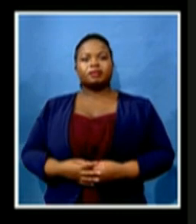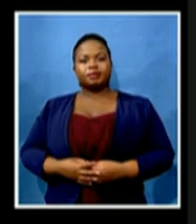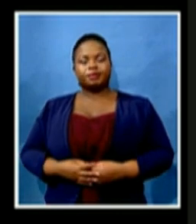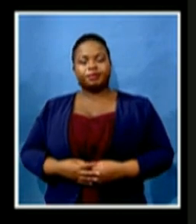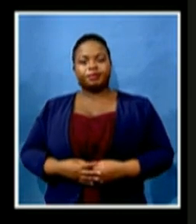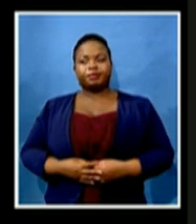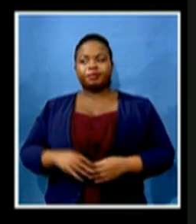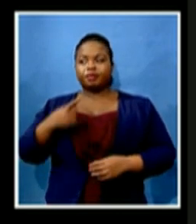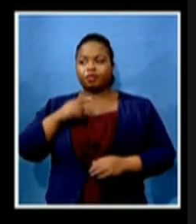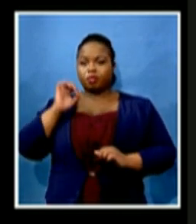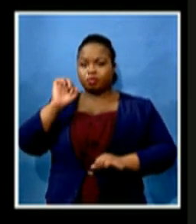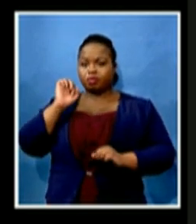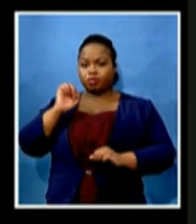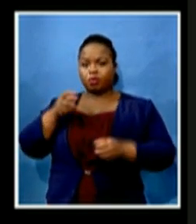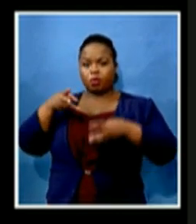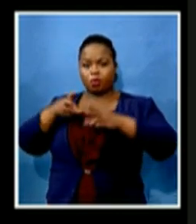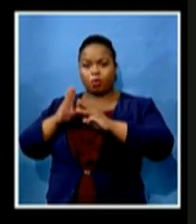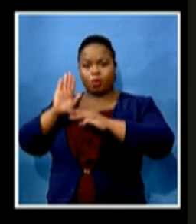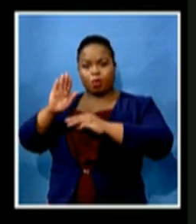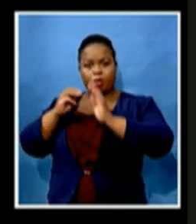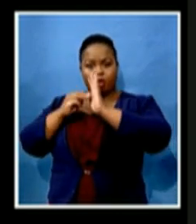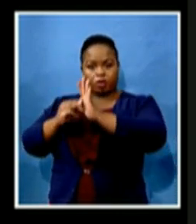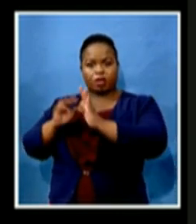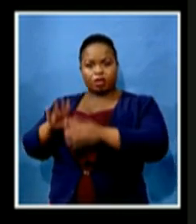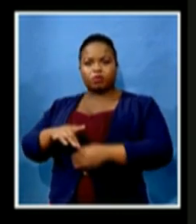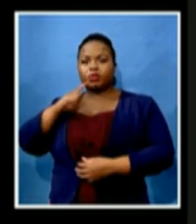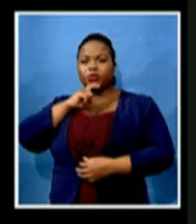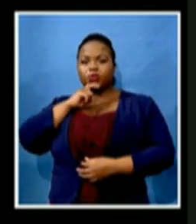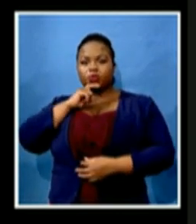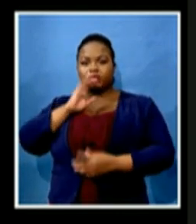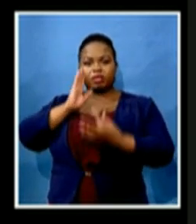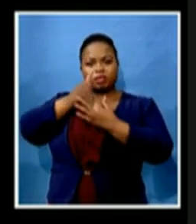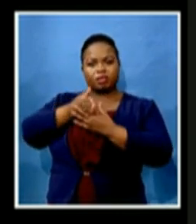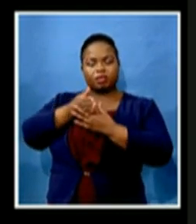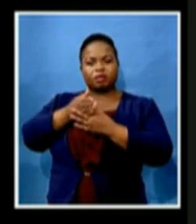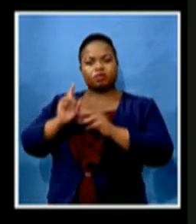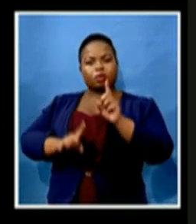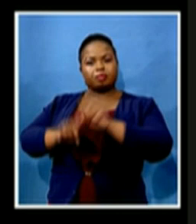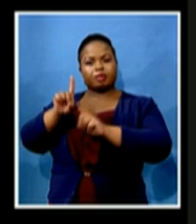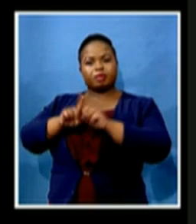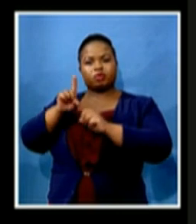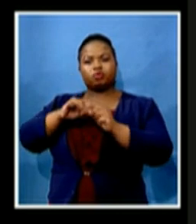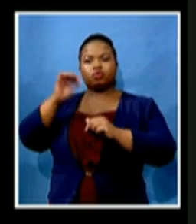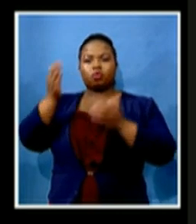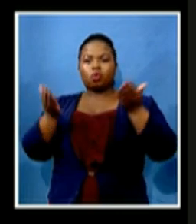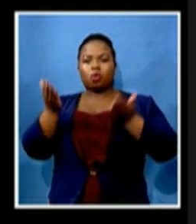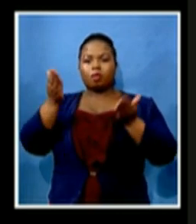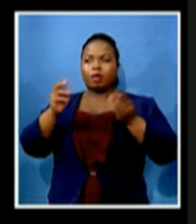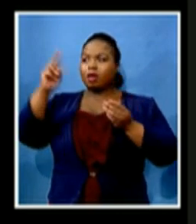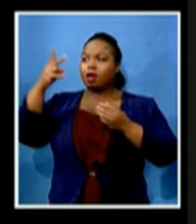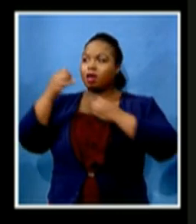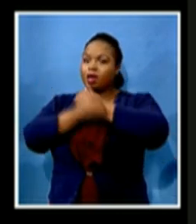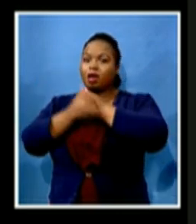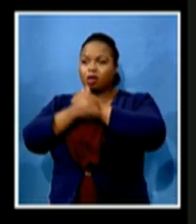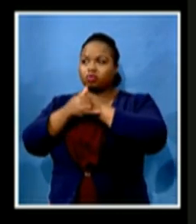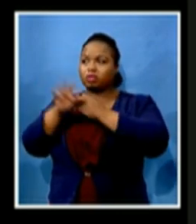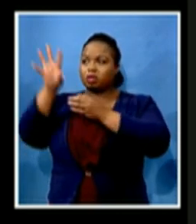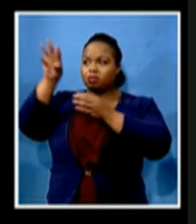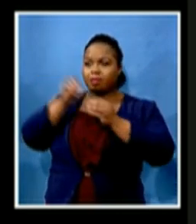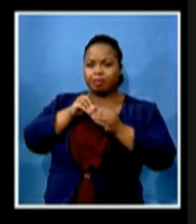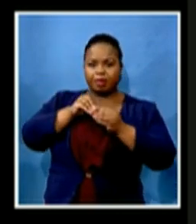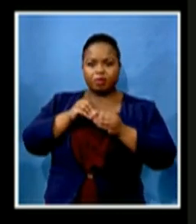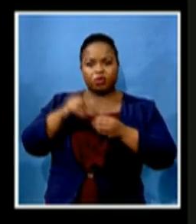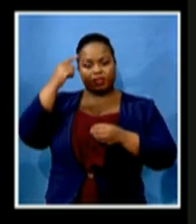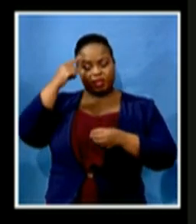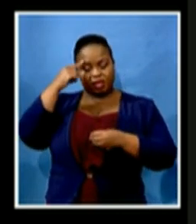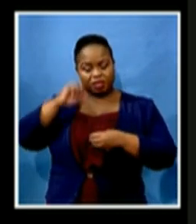The model uses intervention successes in other countries and assumes we should get similar results in South Africa. But then you then admit